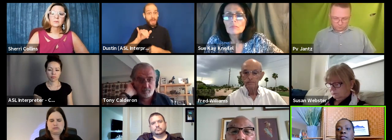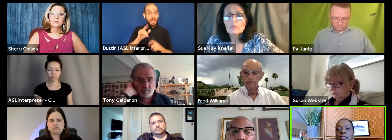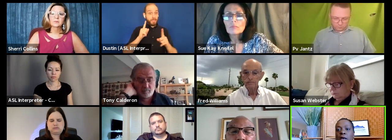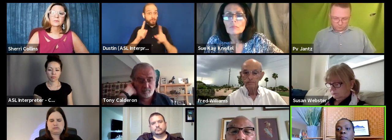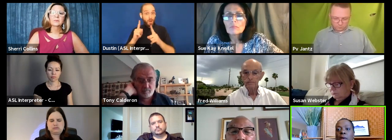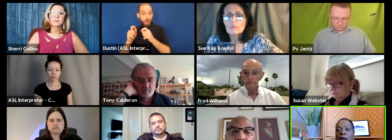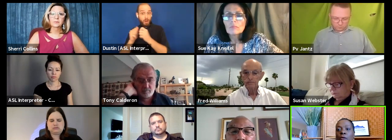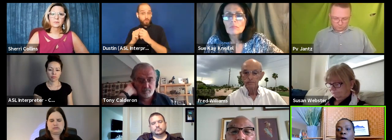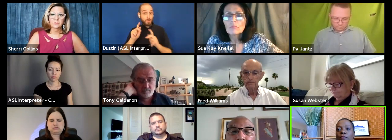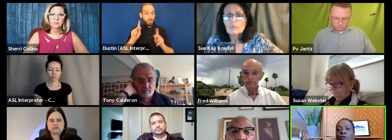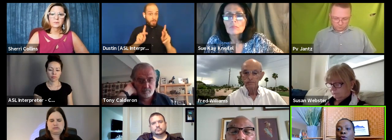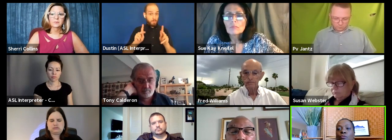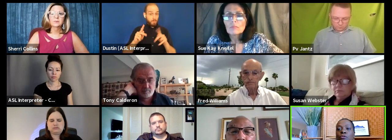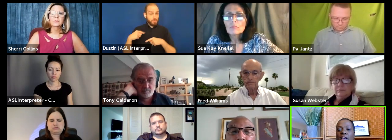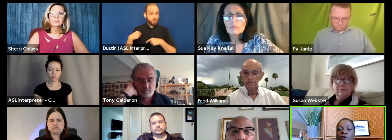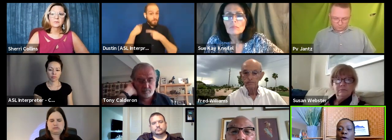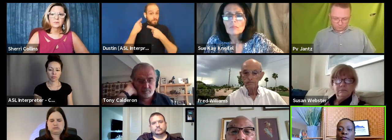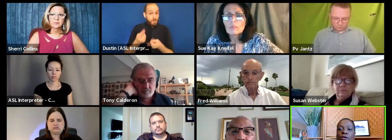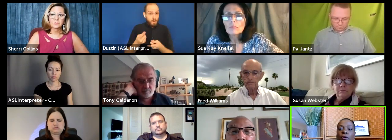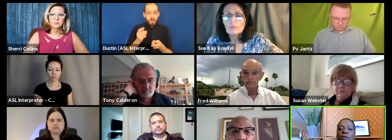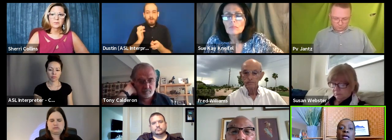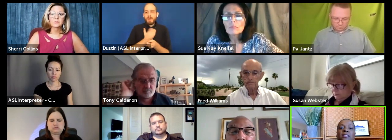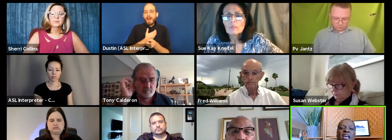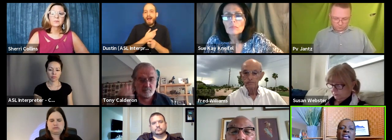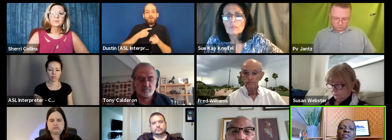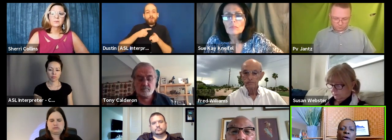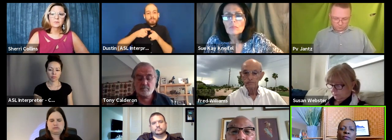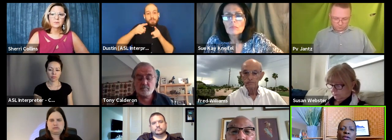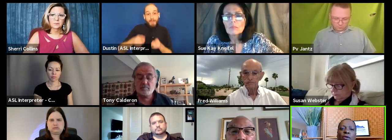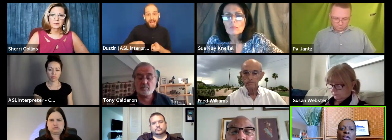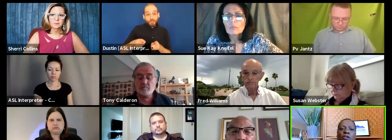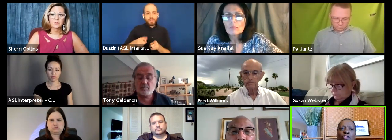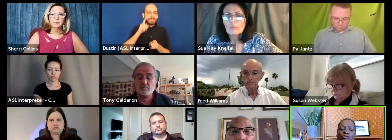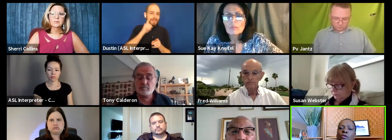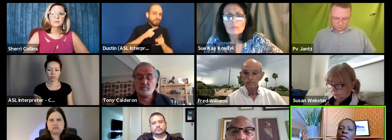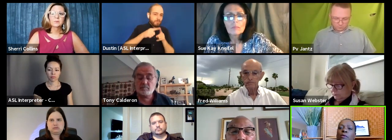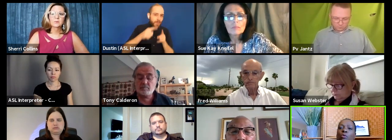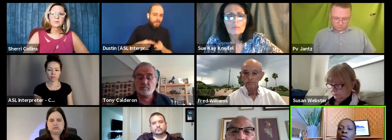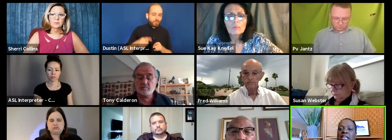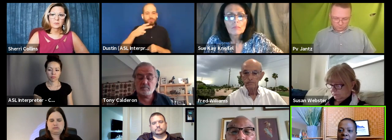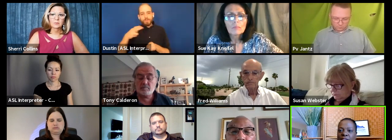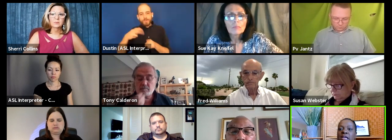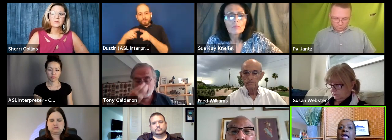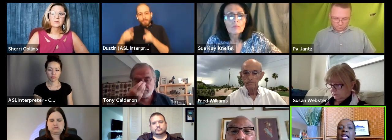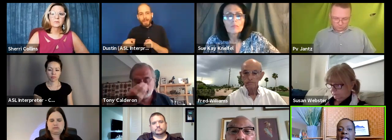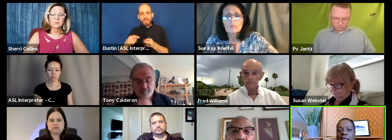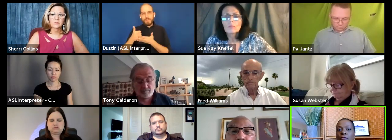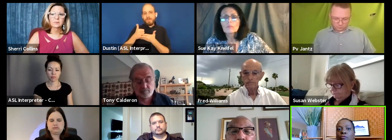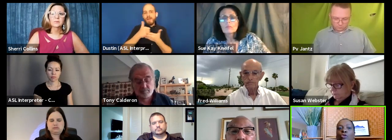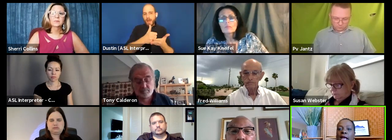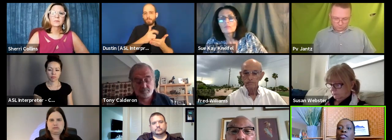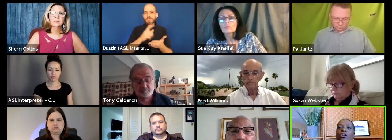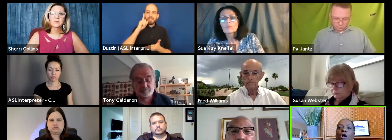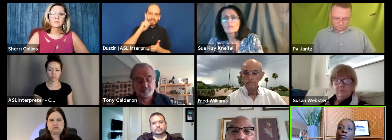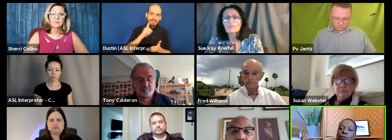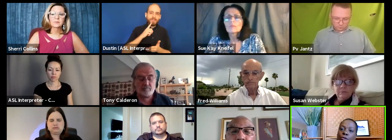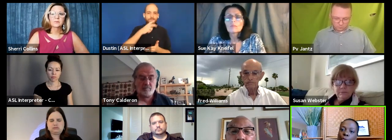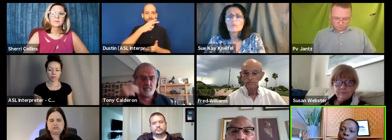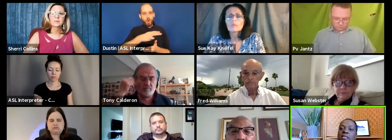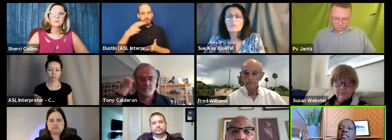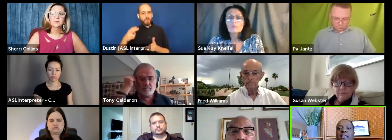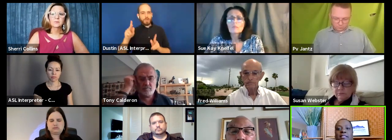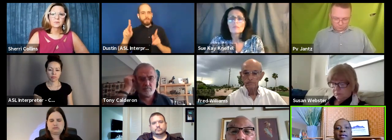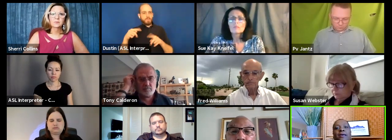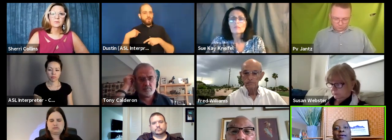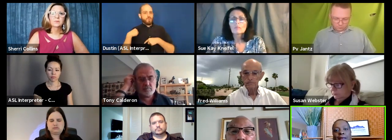assisted quite a few deaf and hard of hearing individuals, and really more deaf, in trying to go through